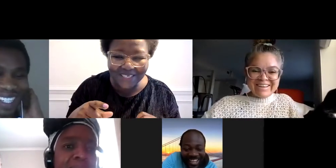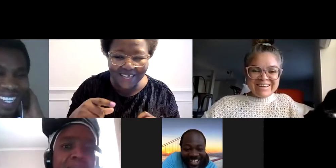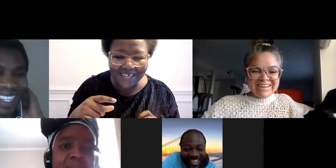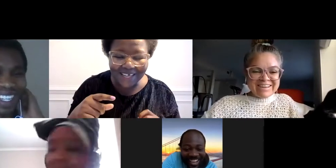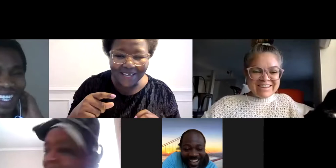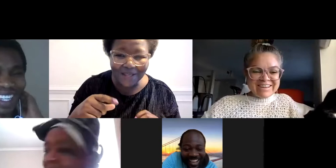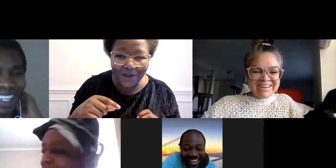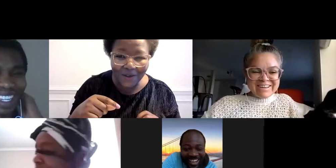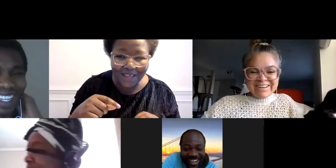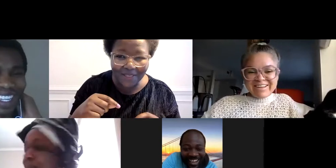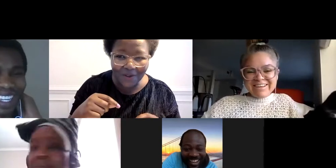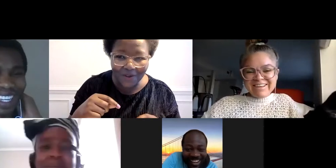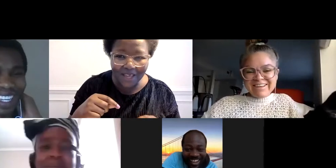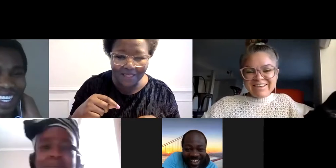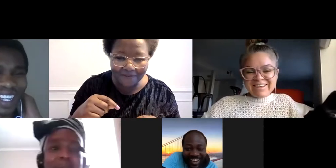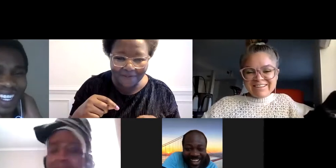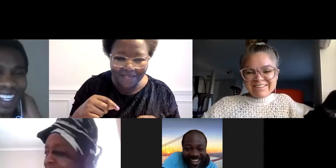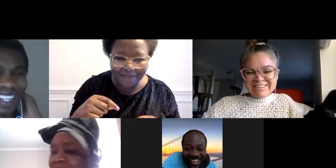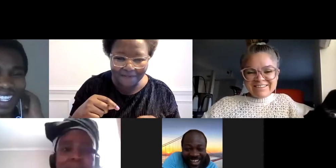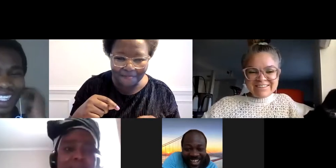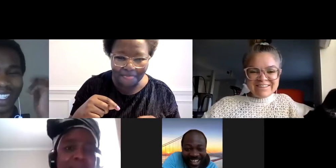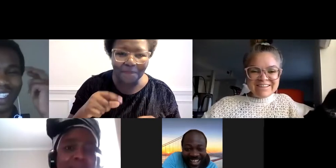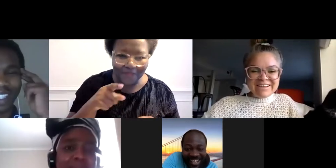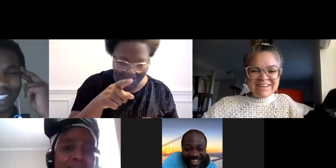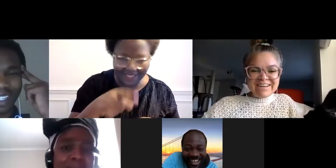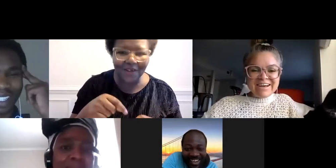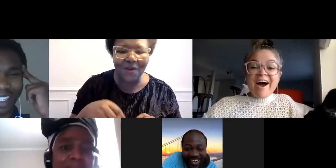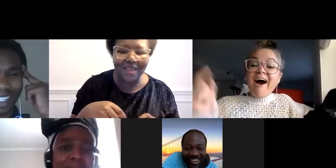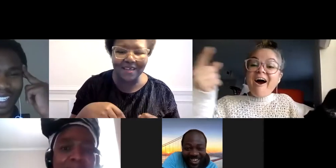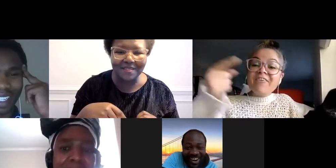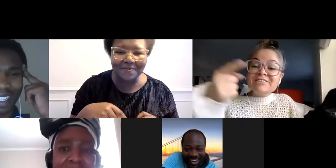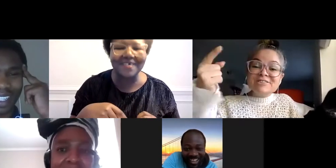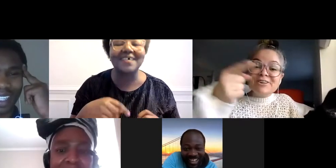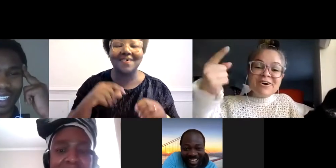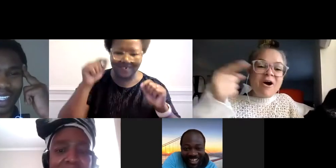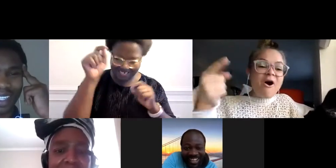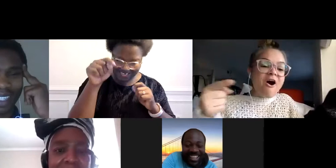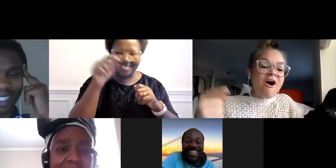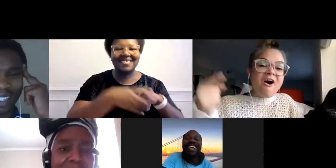I say the lawyer in the family? That's the lawyer. Yeah.